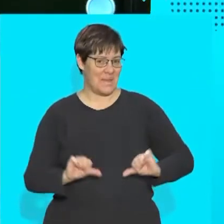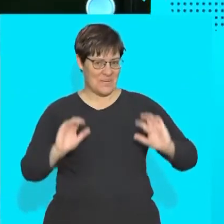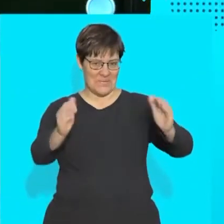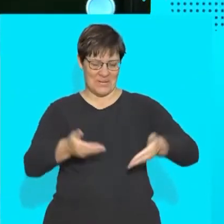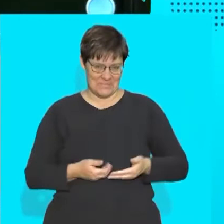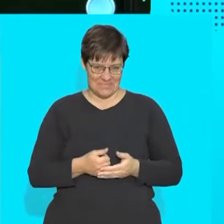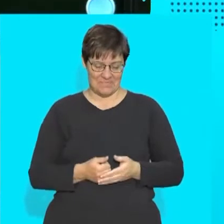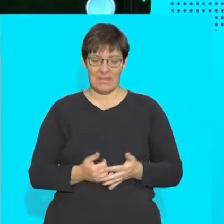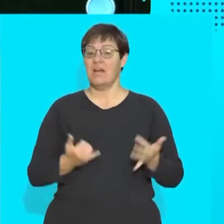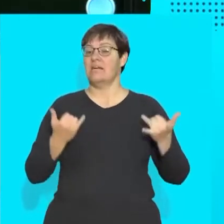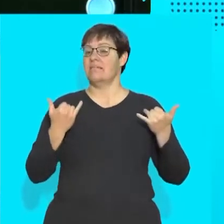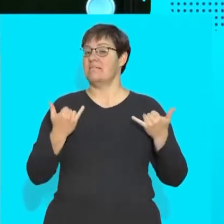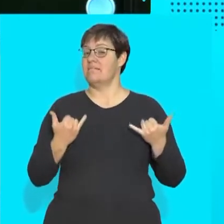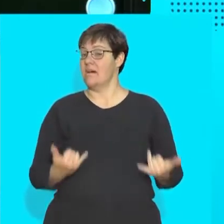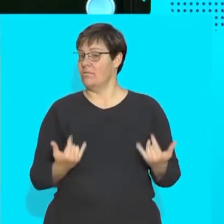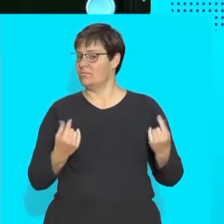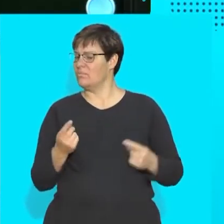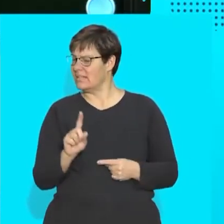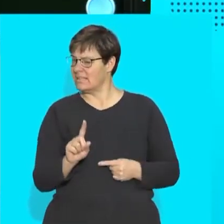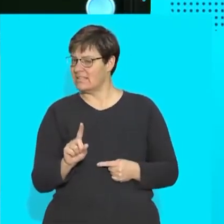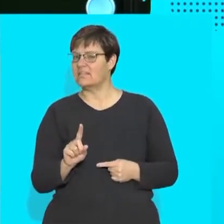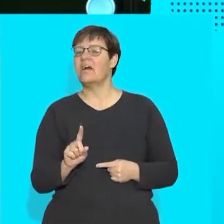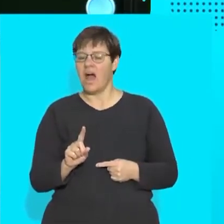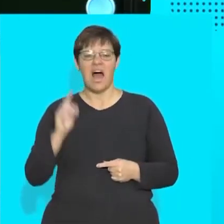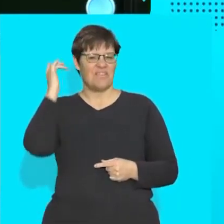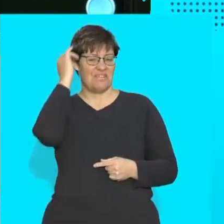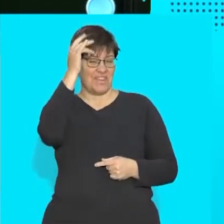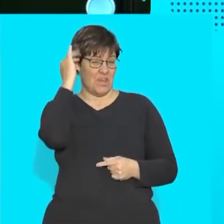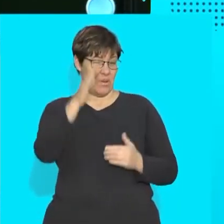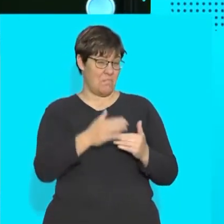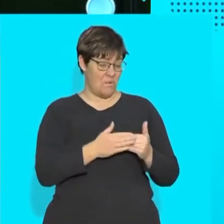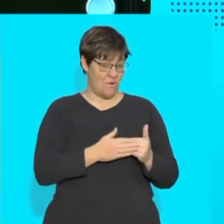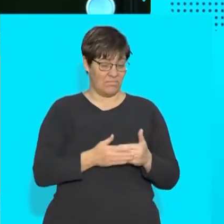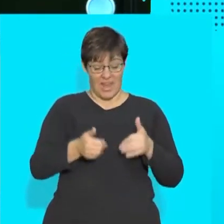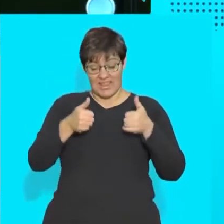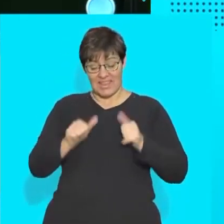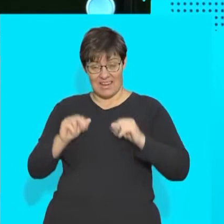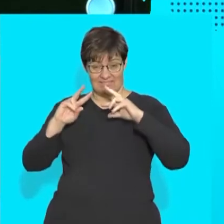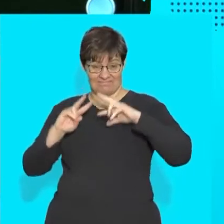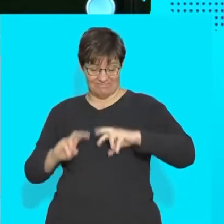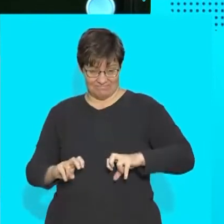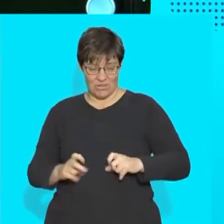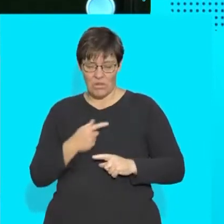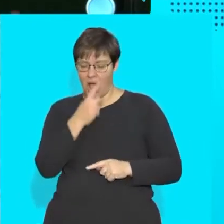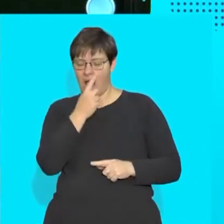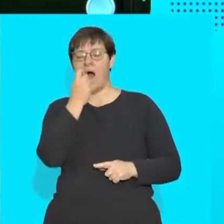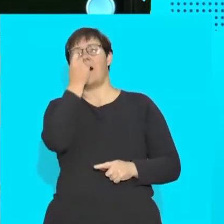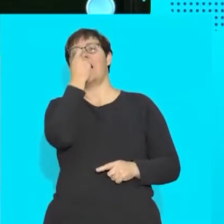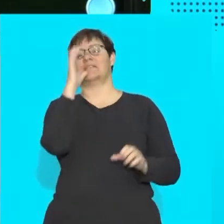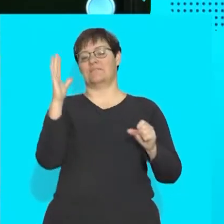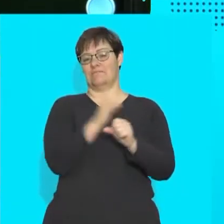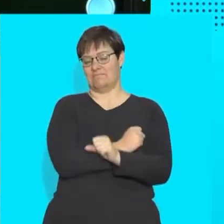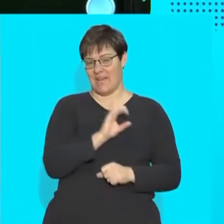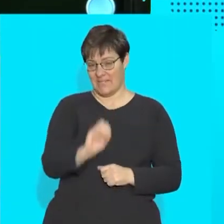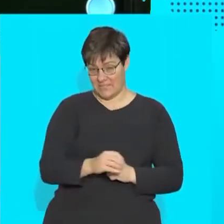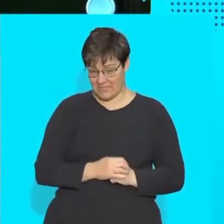Welcome back. Now we just need to do a little bit more theory, and then we're going to do an investigation, which will hopefully help this make sense to